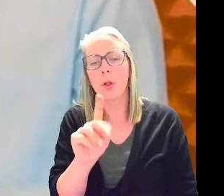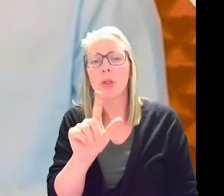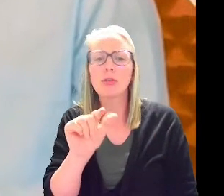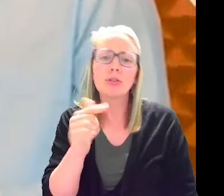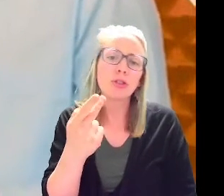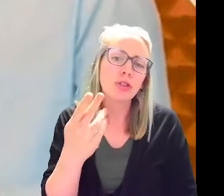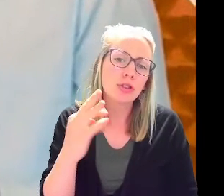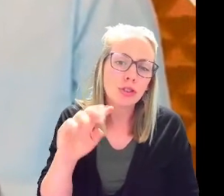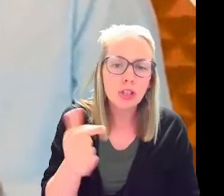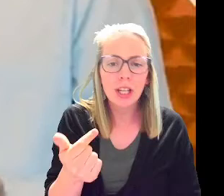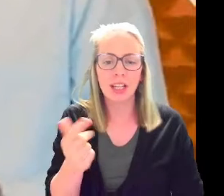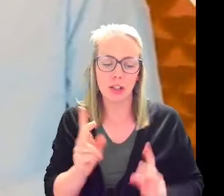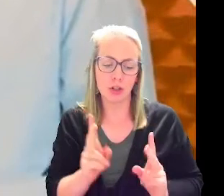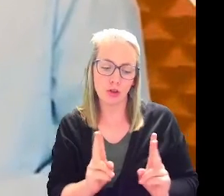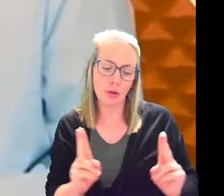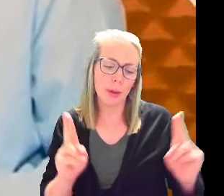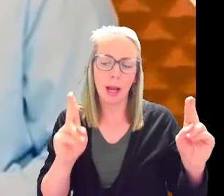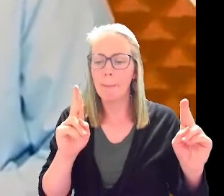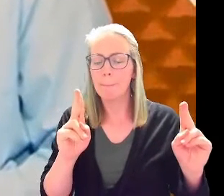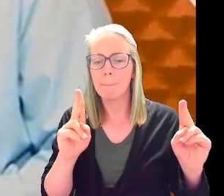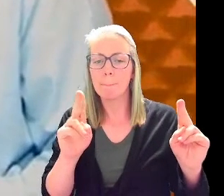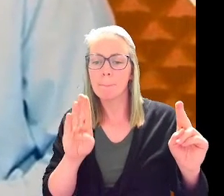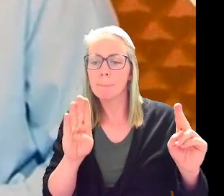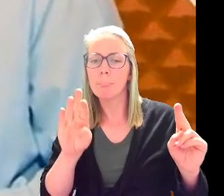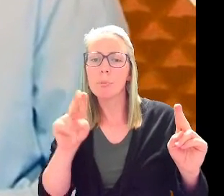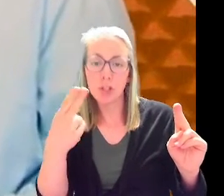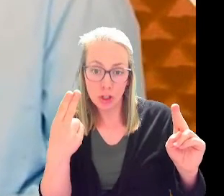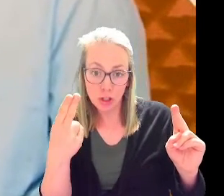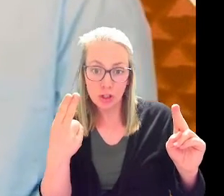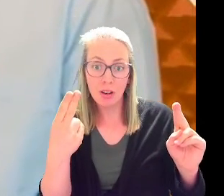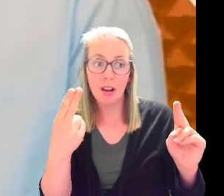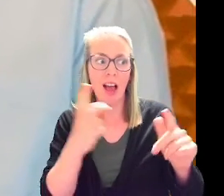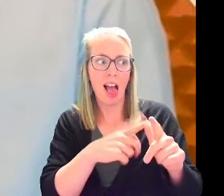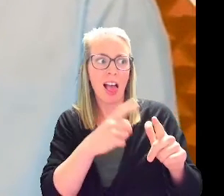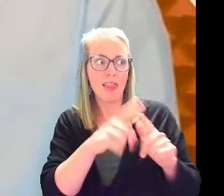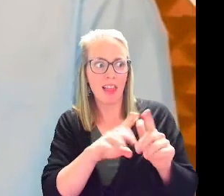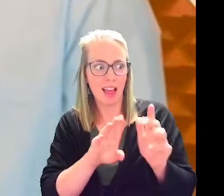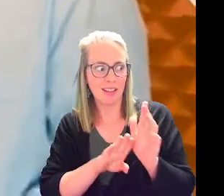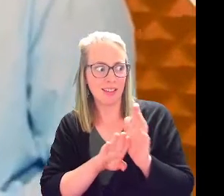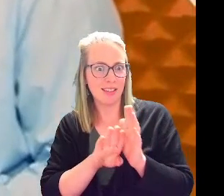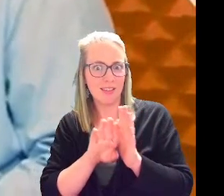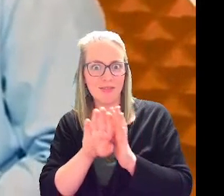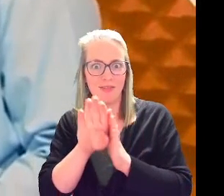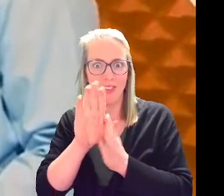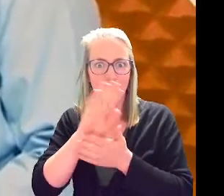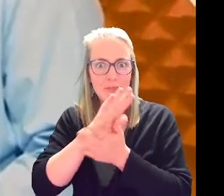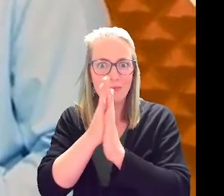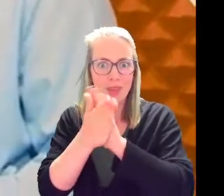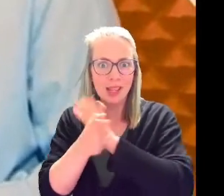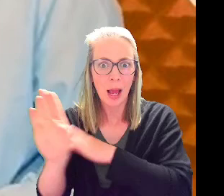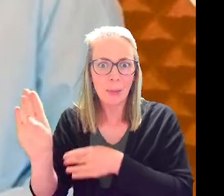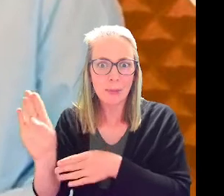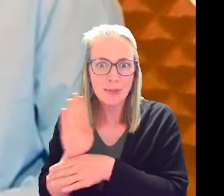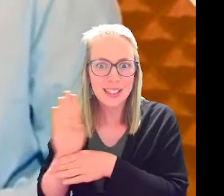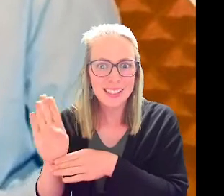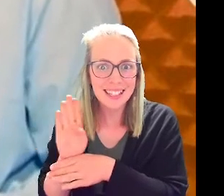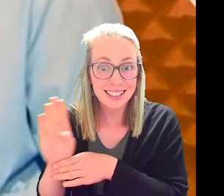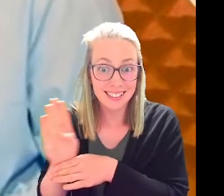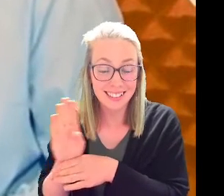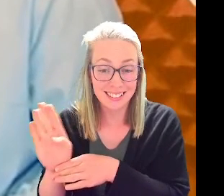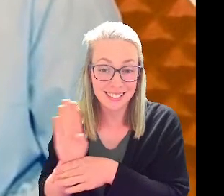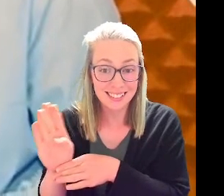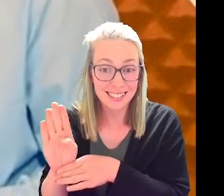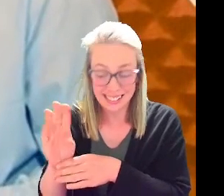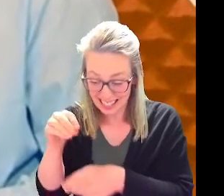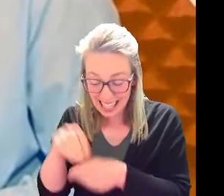trimming bushes a certain way to look nice. And then suddenly he developed it into a business. He had his own little business when he was in